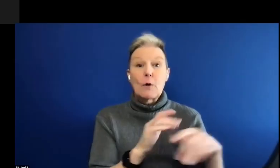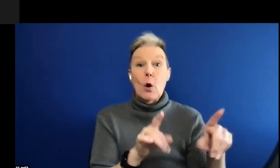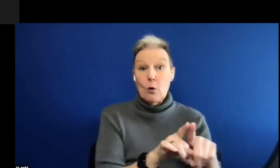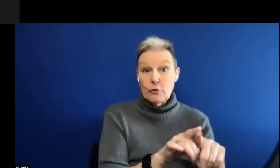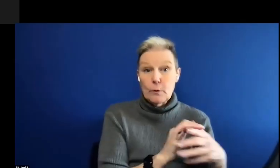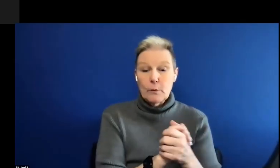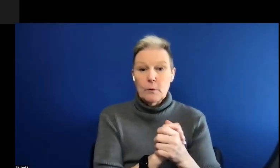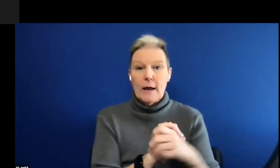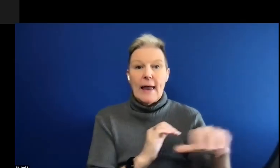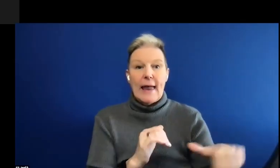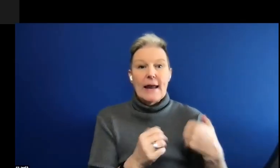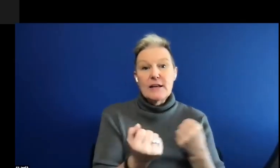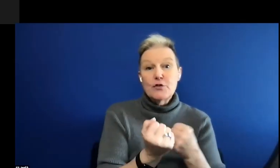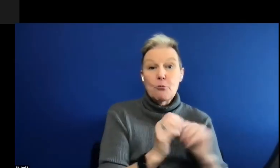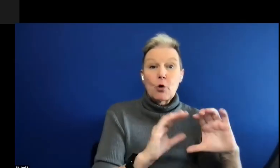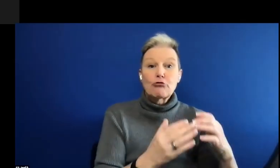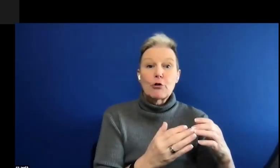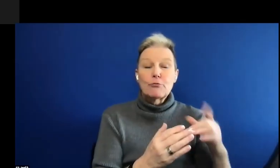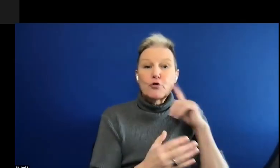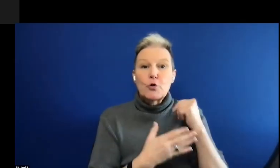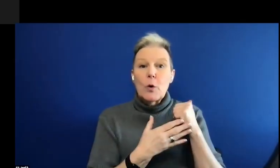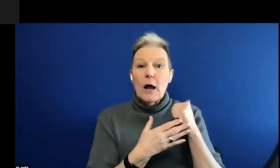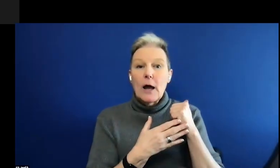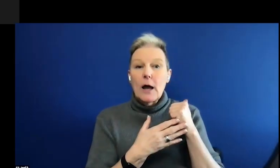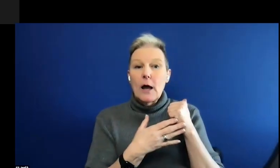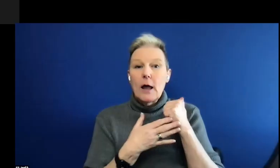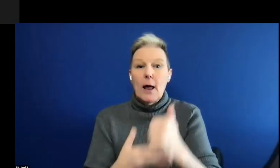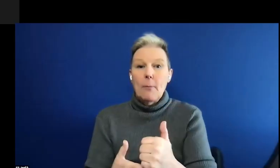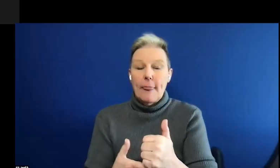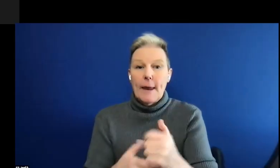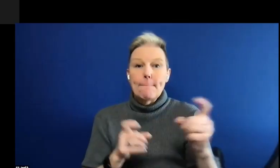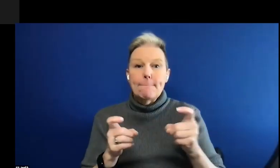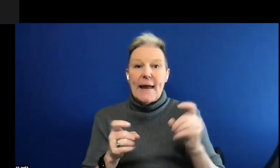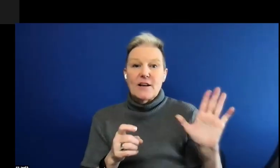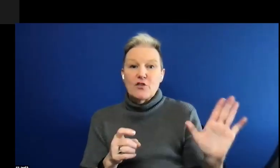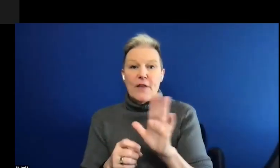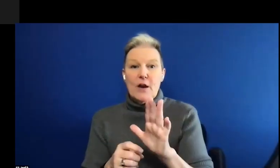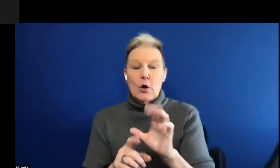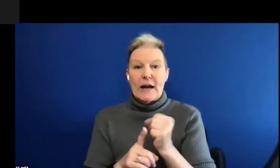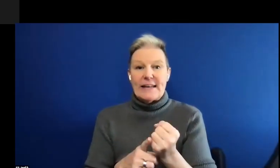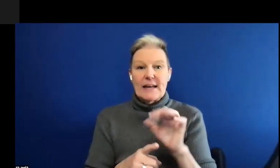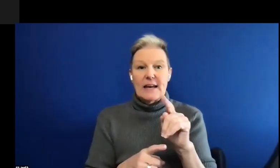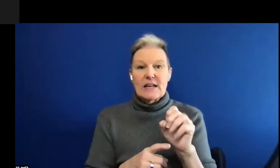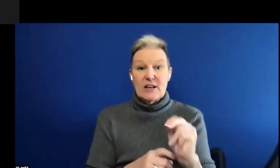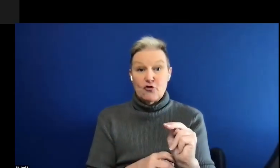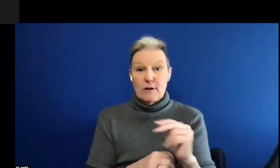also any support groups to help them manage their condition